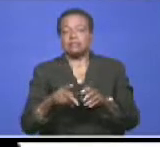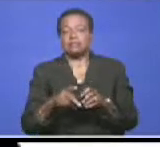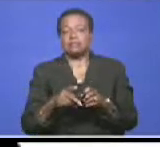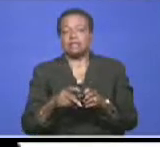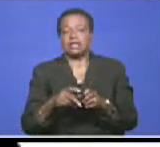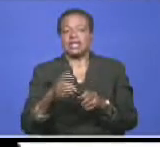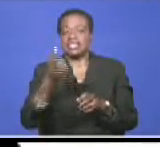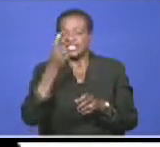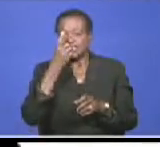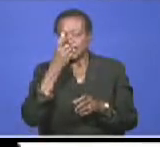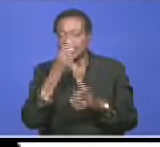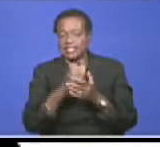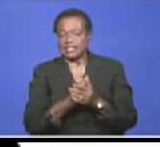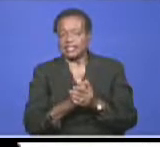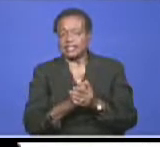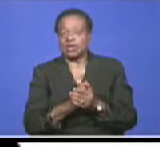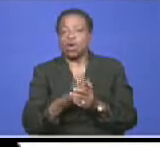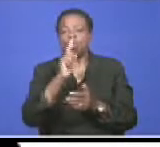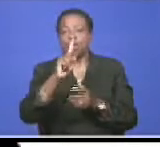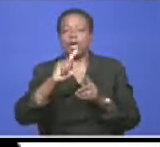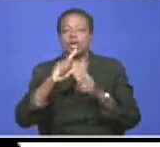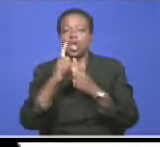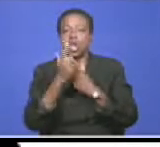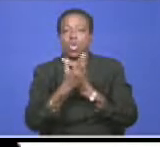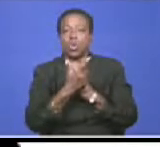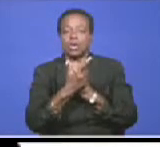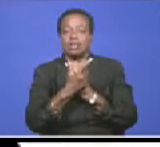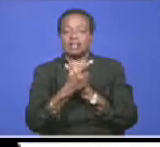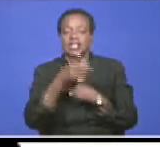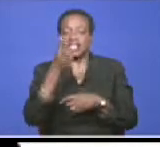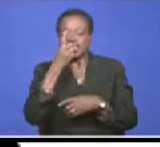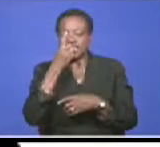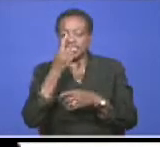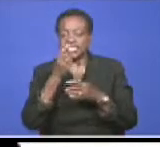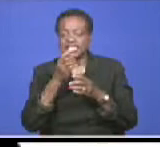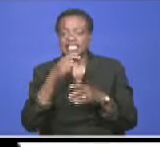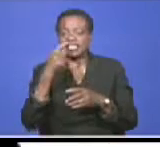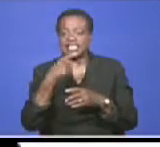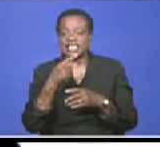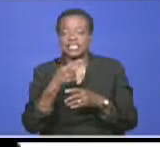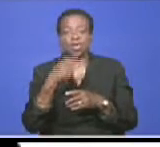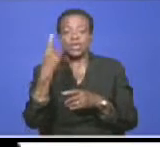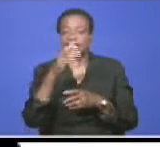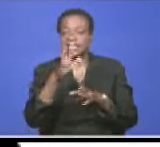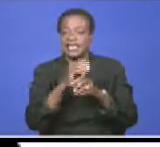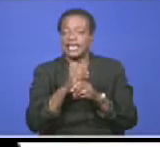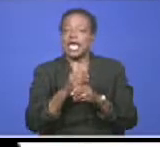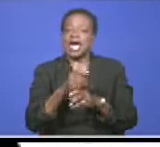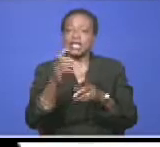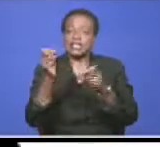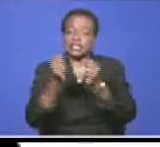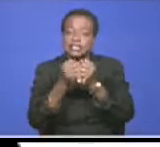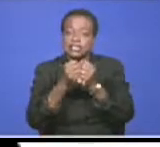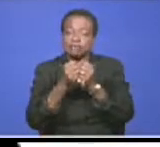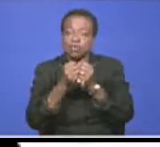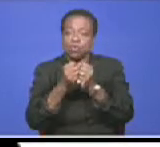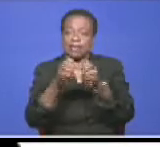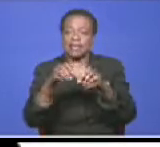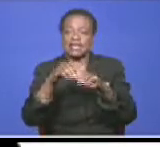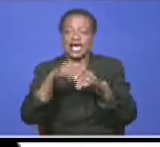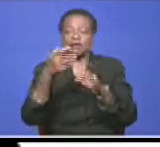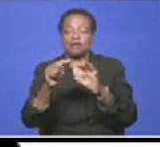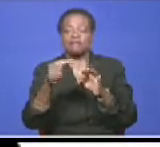But according to one local practitioner, the council may have only taken a small bite out of the problem, even among those with a license